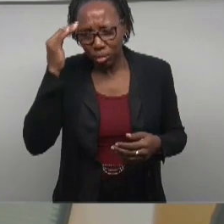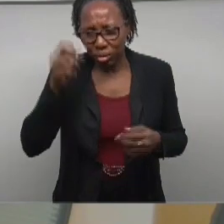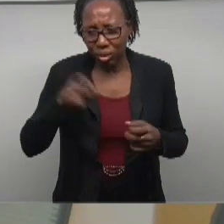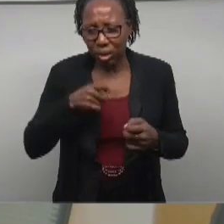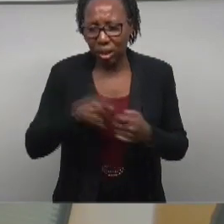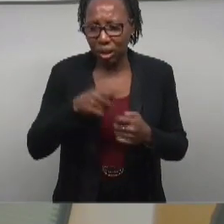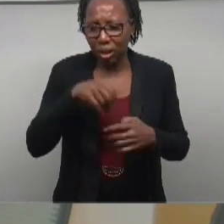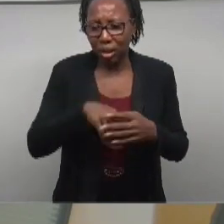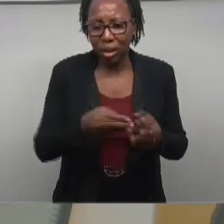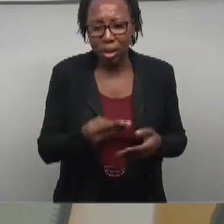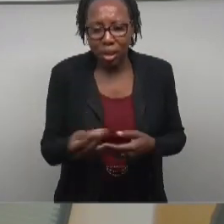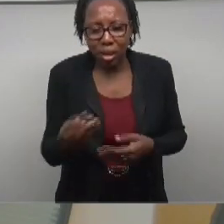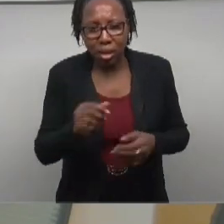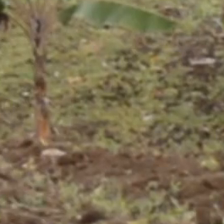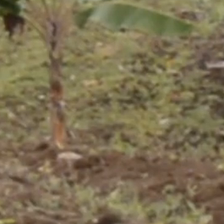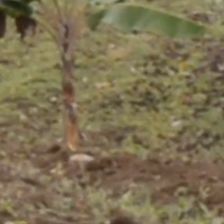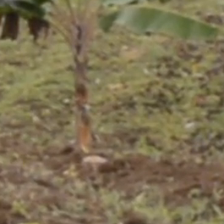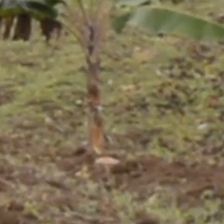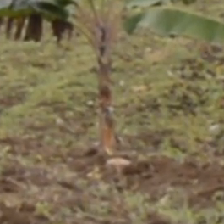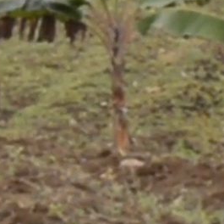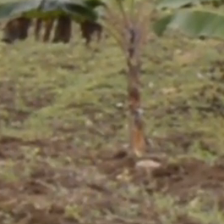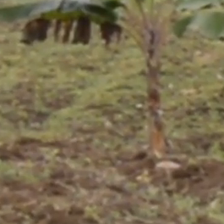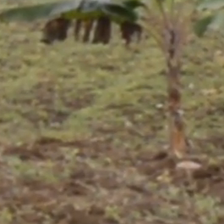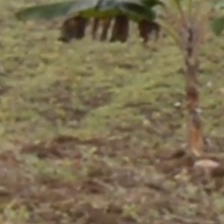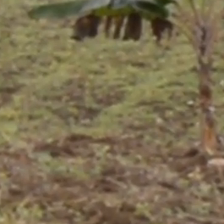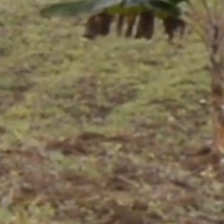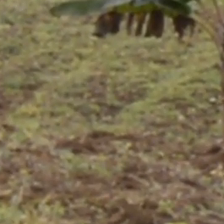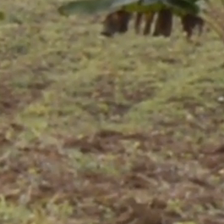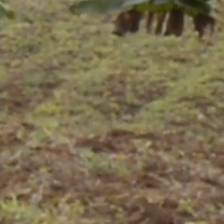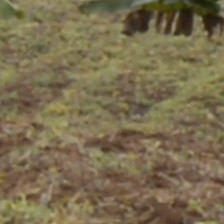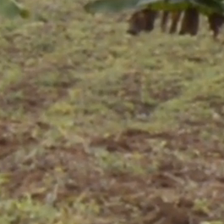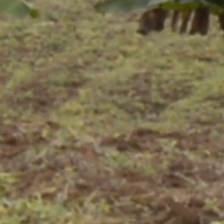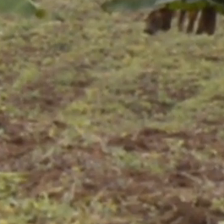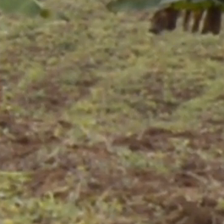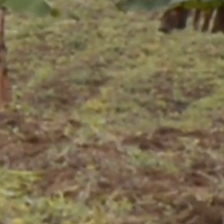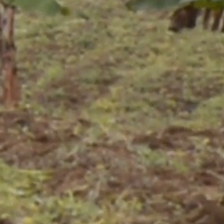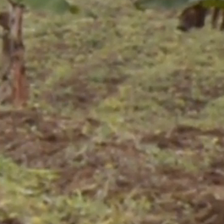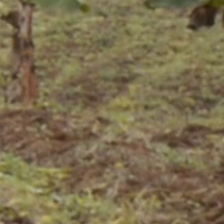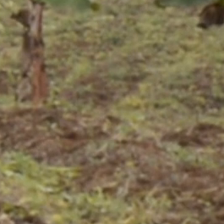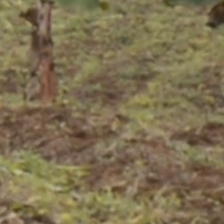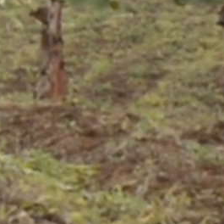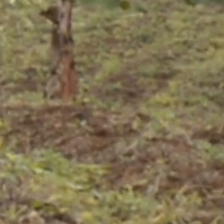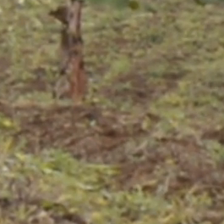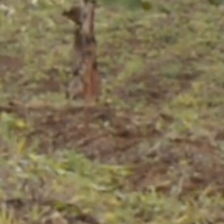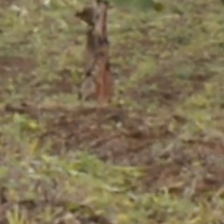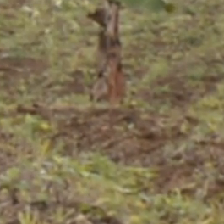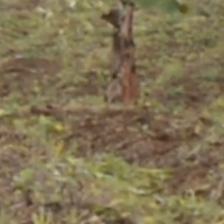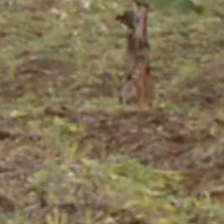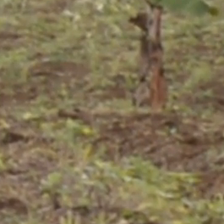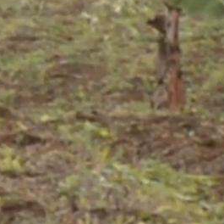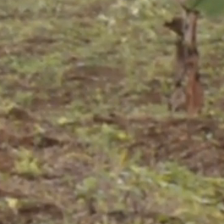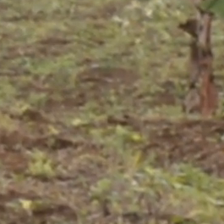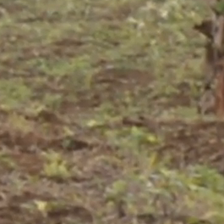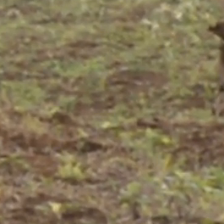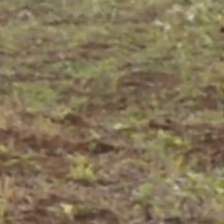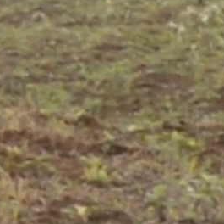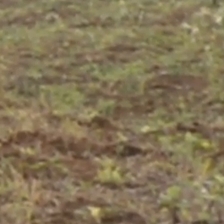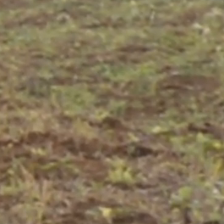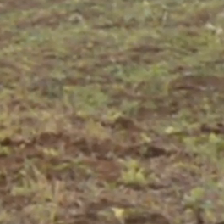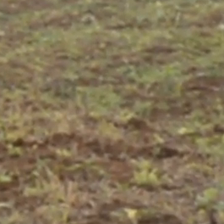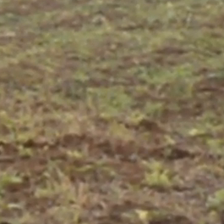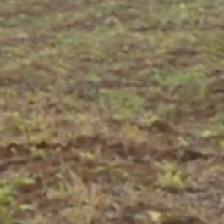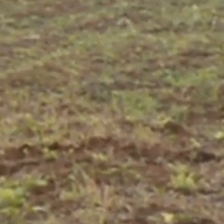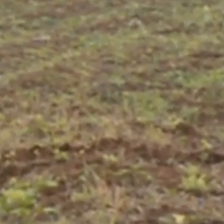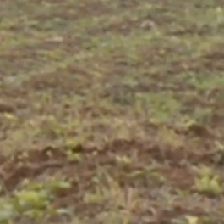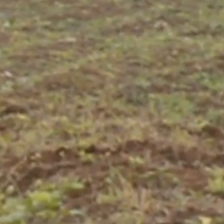toward urgently implementing the policy. The review is being undertaken by the Ministry of Agriculture through its Innovative and